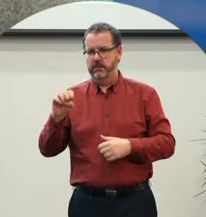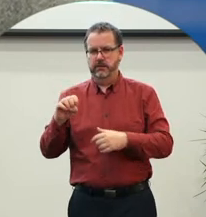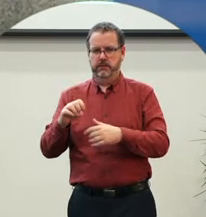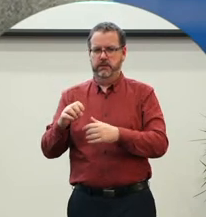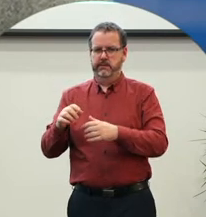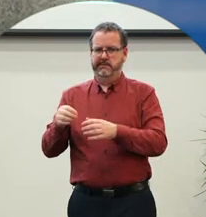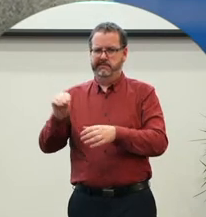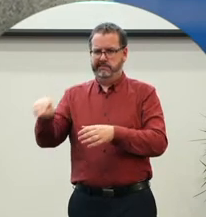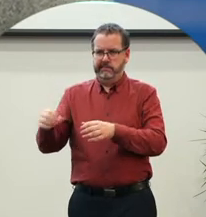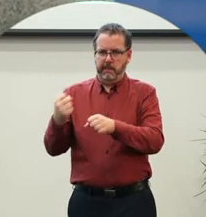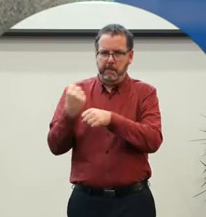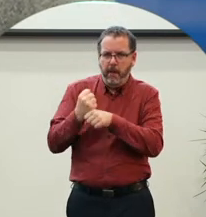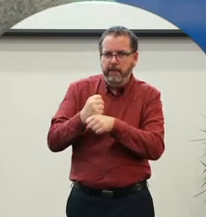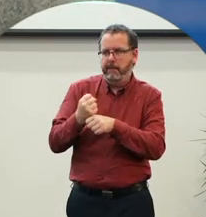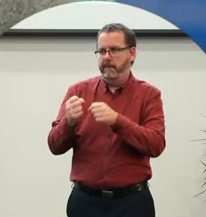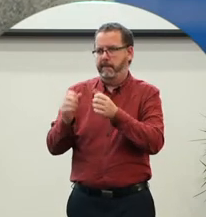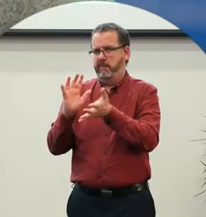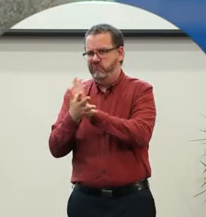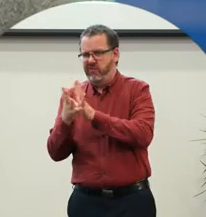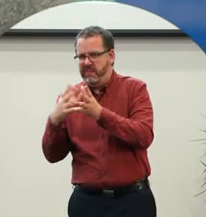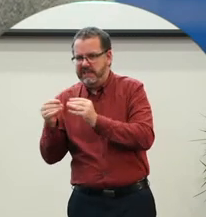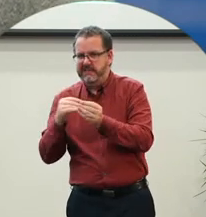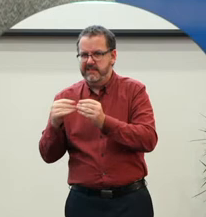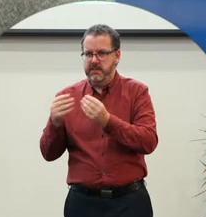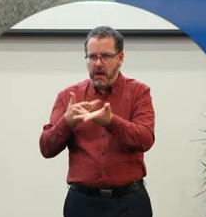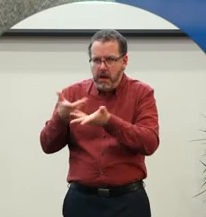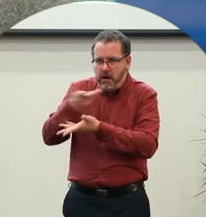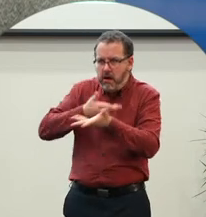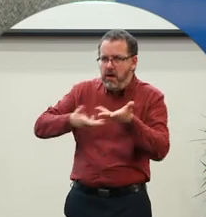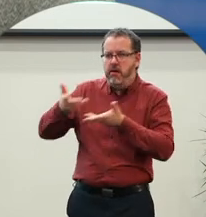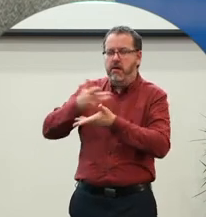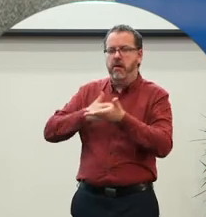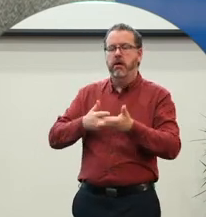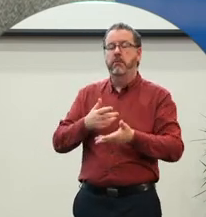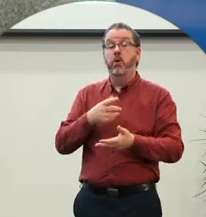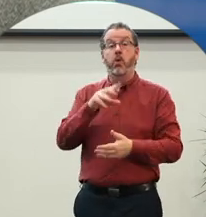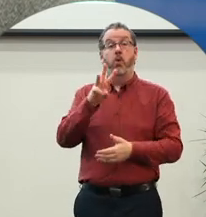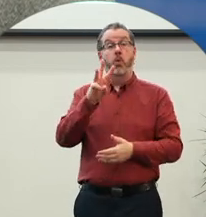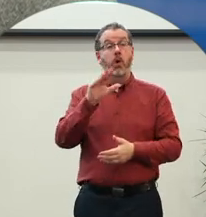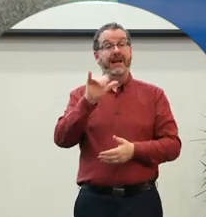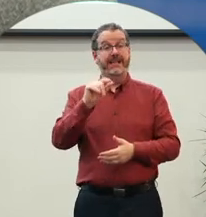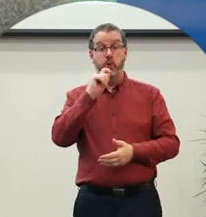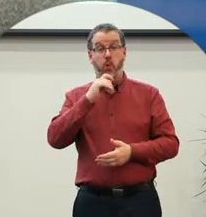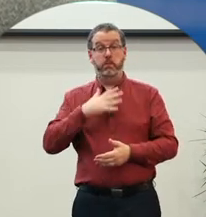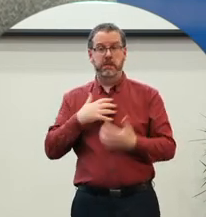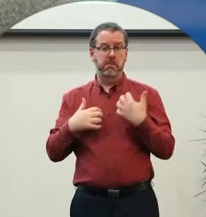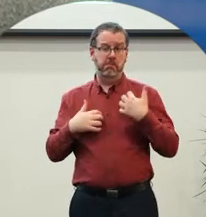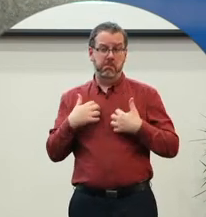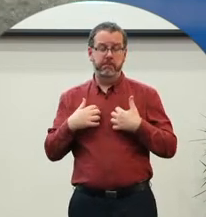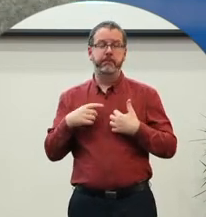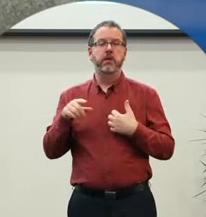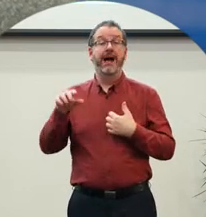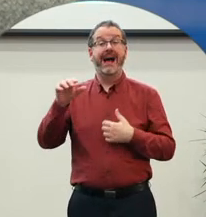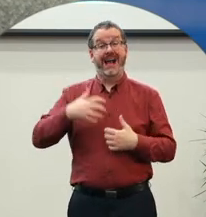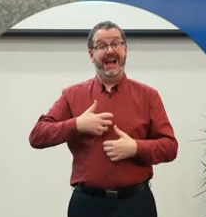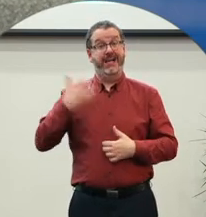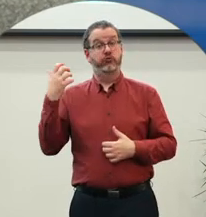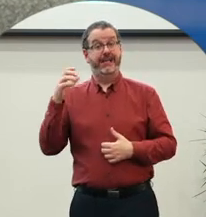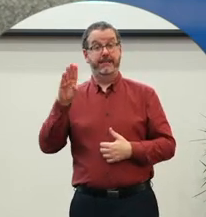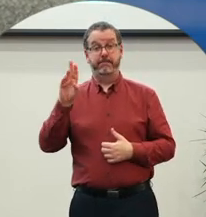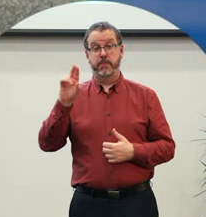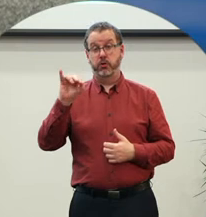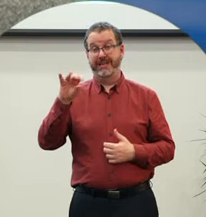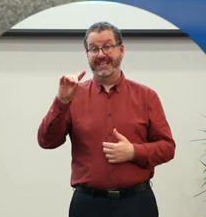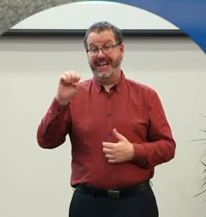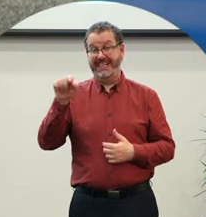disruption. But Wally told me, which I thought was interesting, that the Angry Brigade actually were